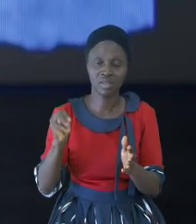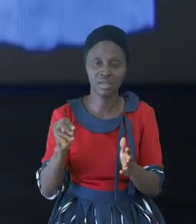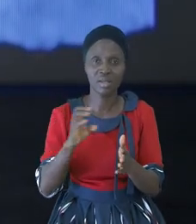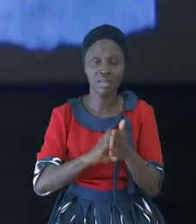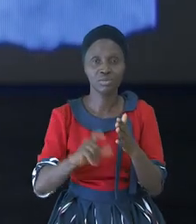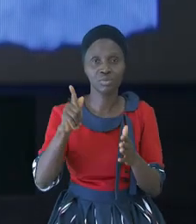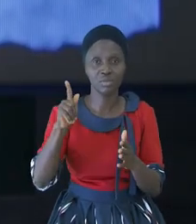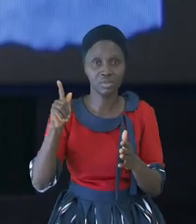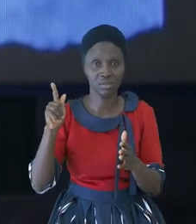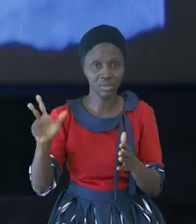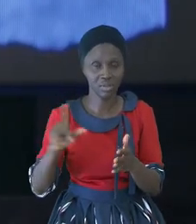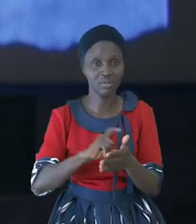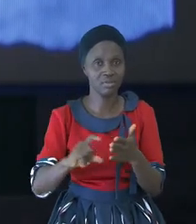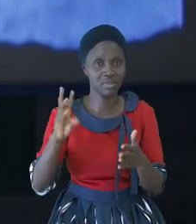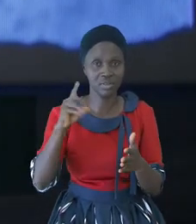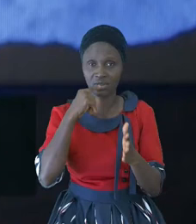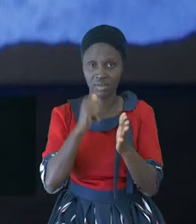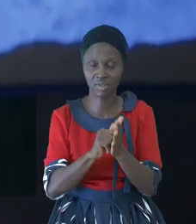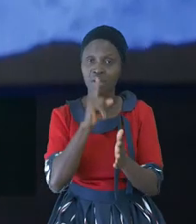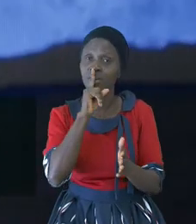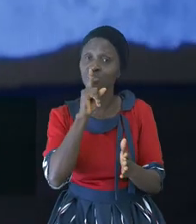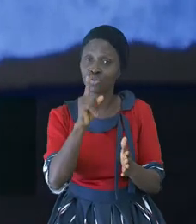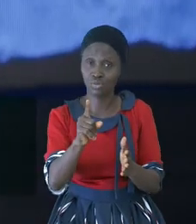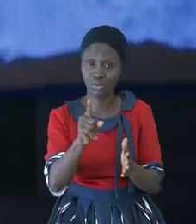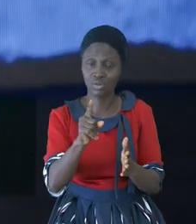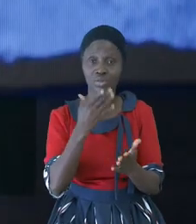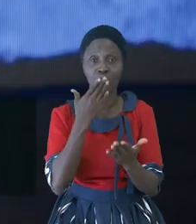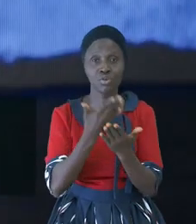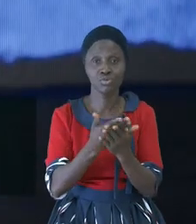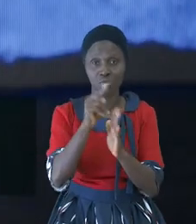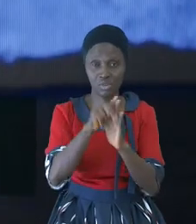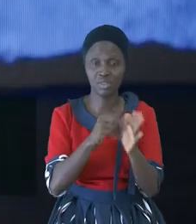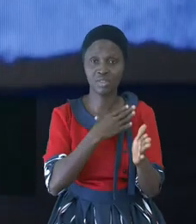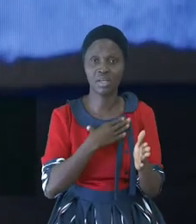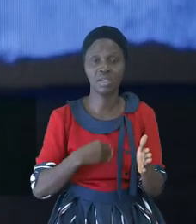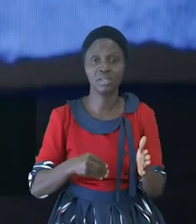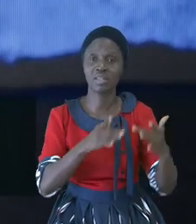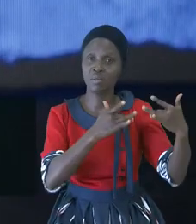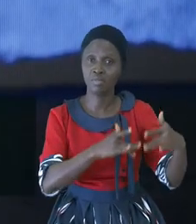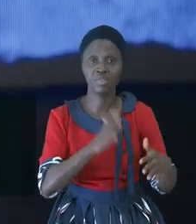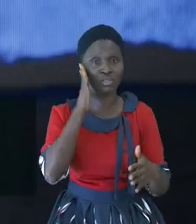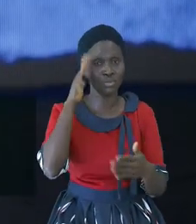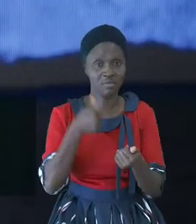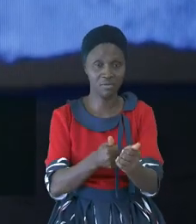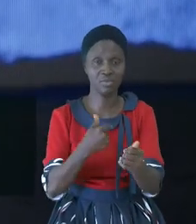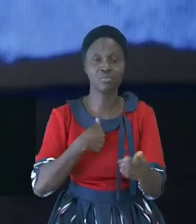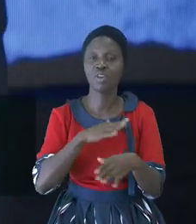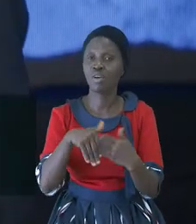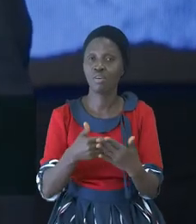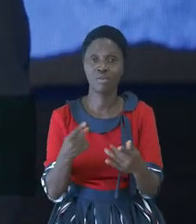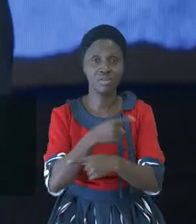it says, surely goodness and mercy shall follow me all the days of my